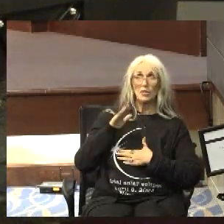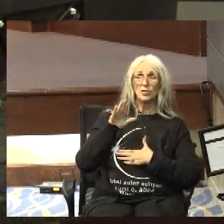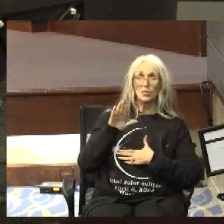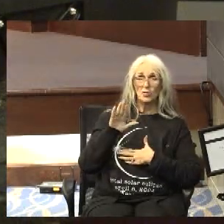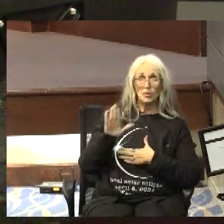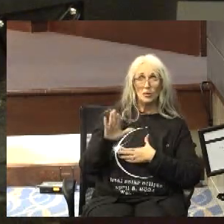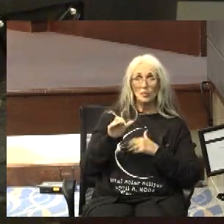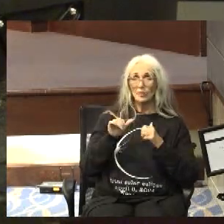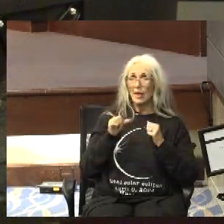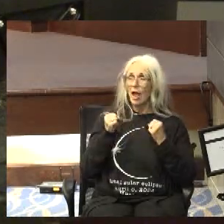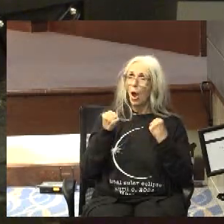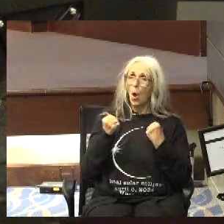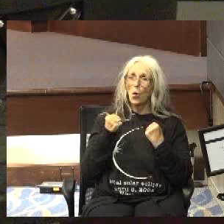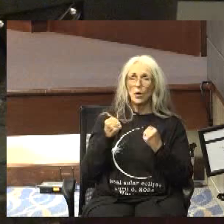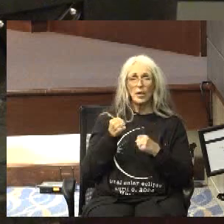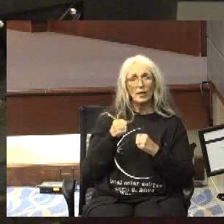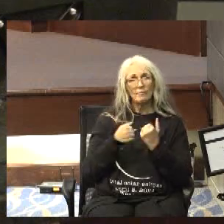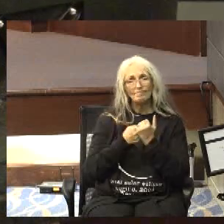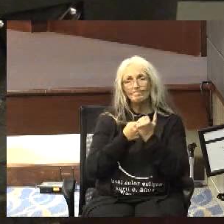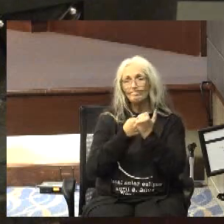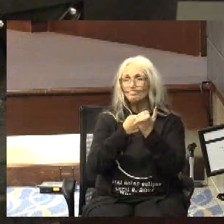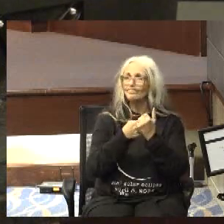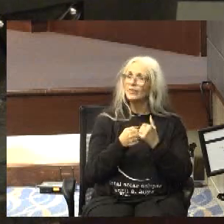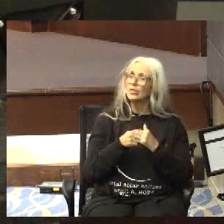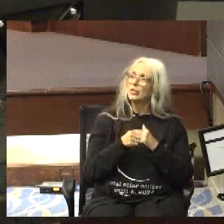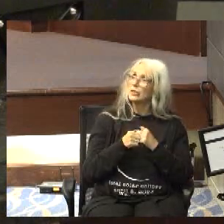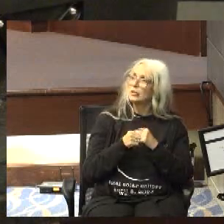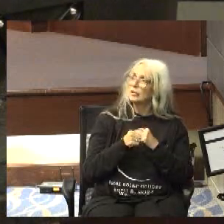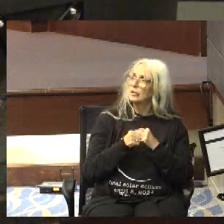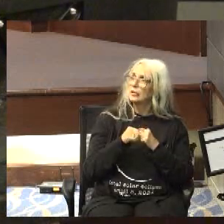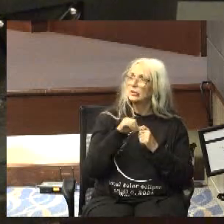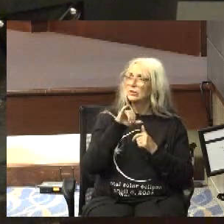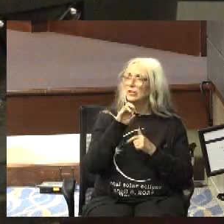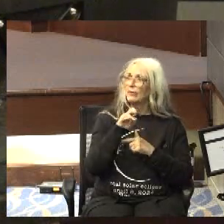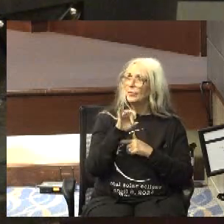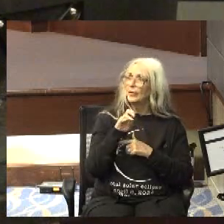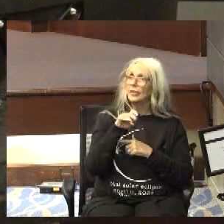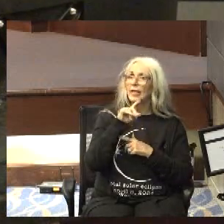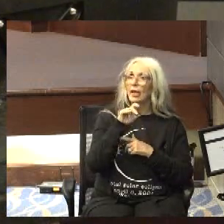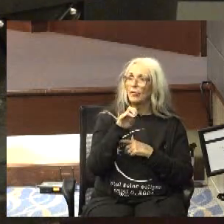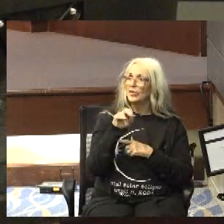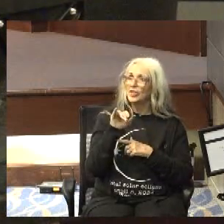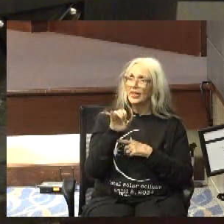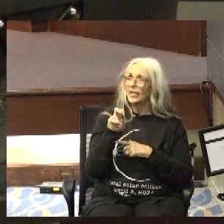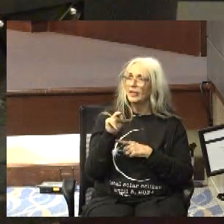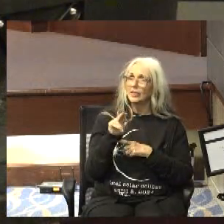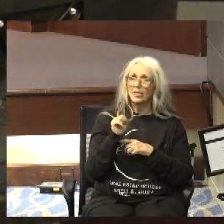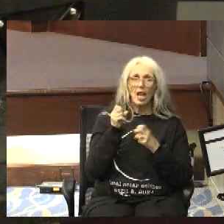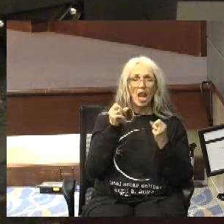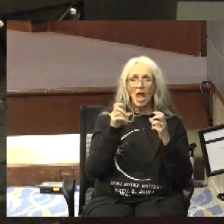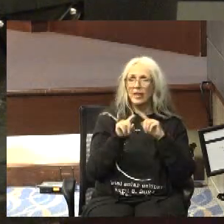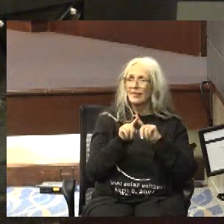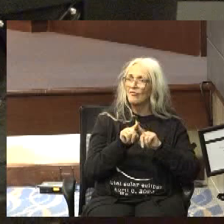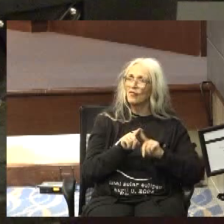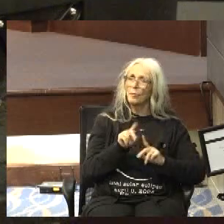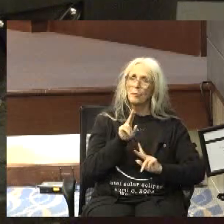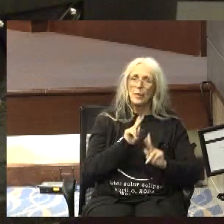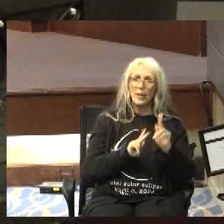in there. Nancy Lacey, Christian Heck, Jeff Holloman, Larry James, just a bunch of folks that have